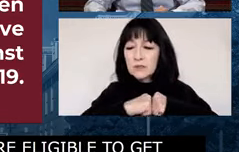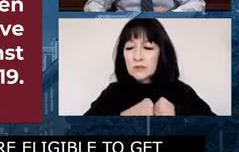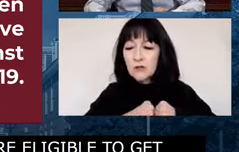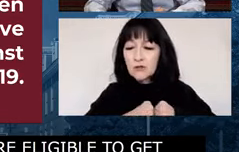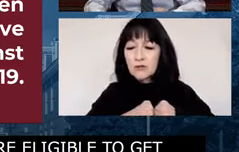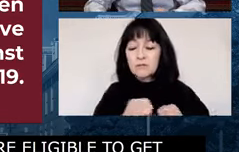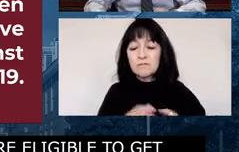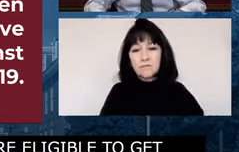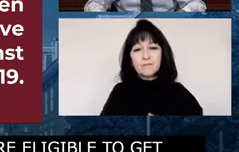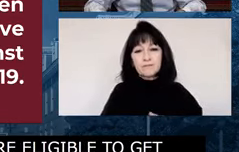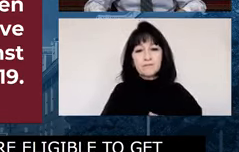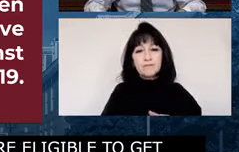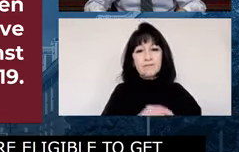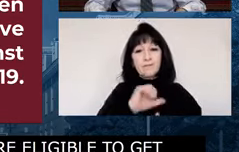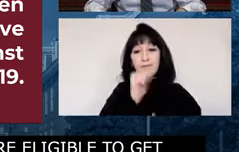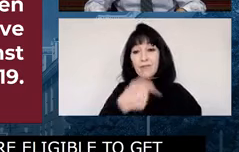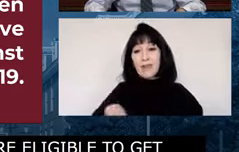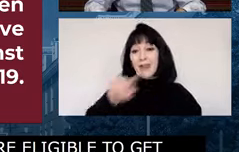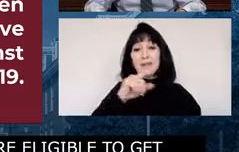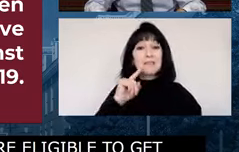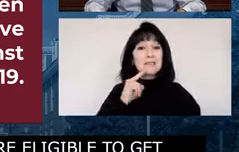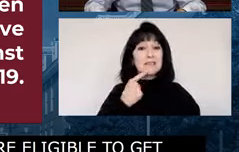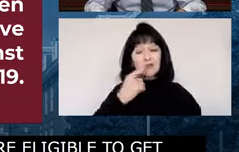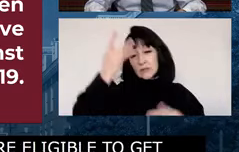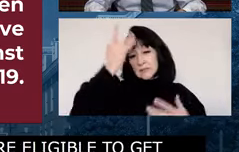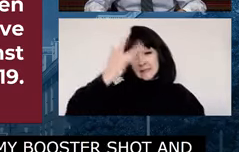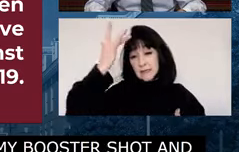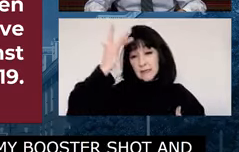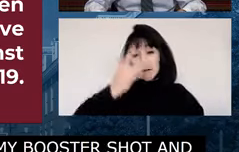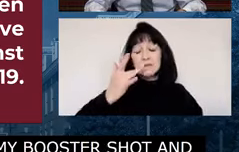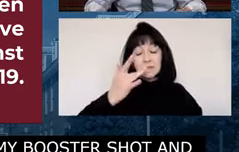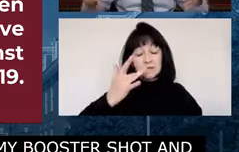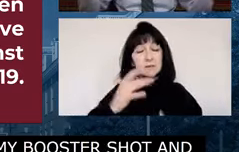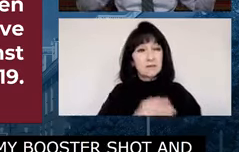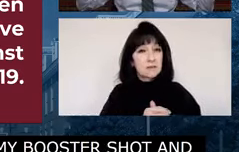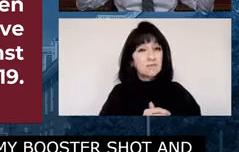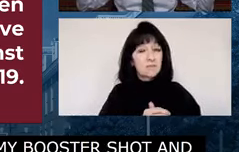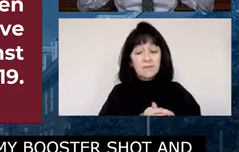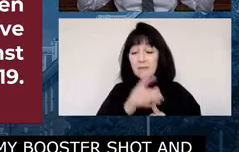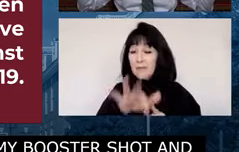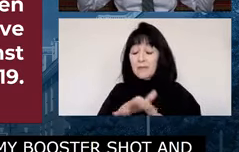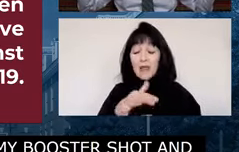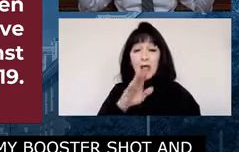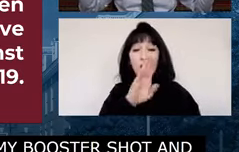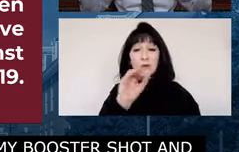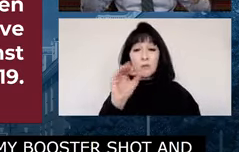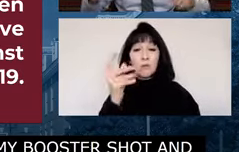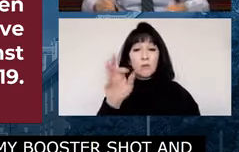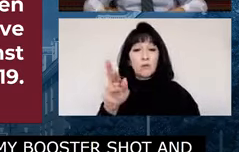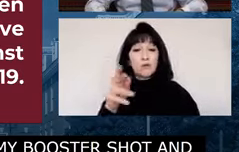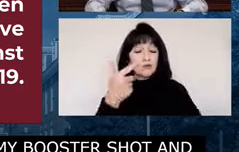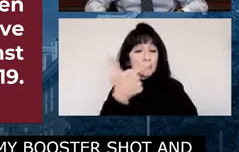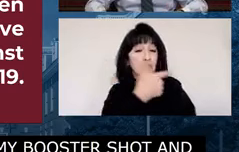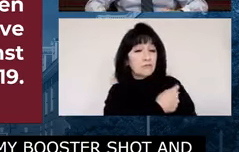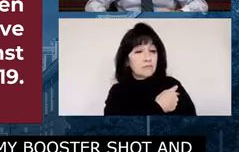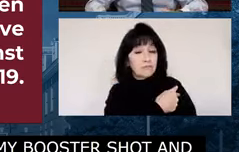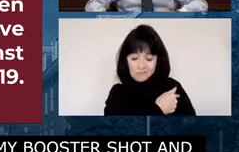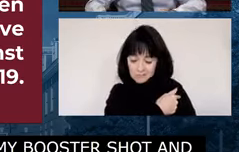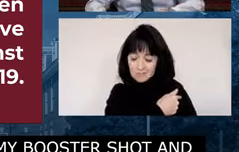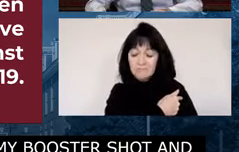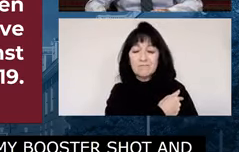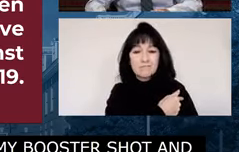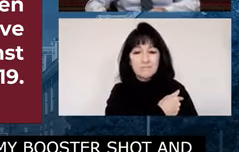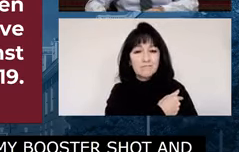illness that would put you in the hospital. That's really important. And so everybody get the muscles there on